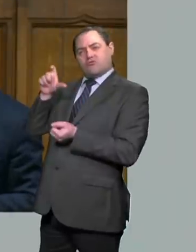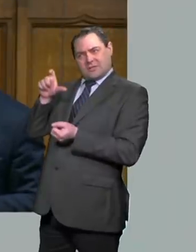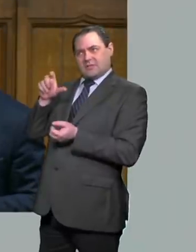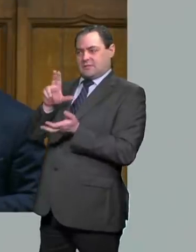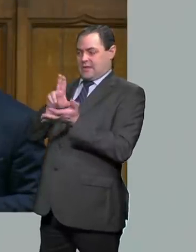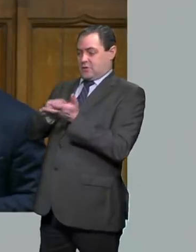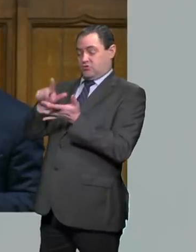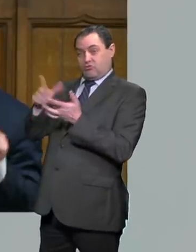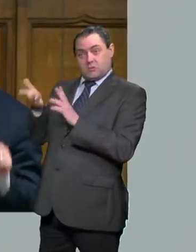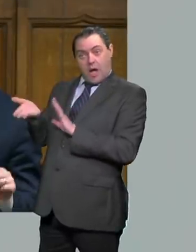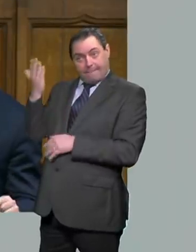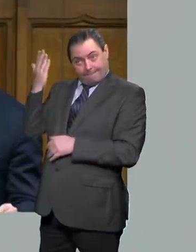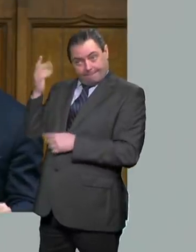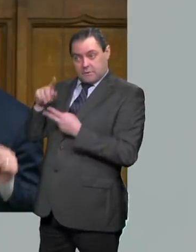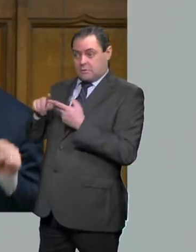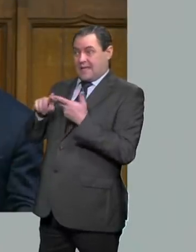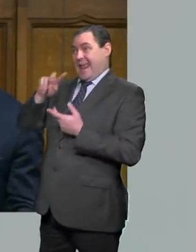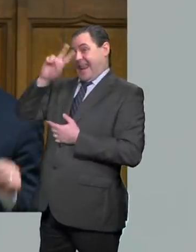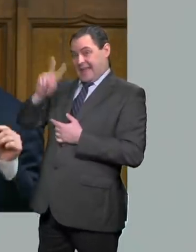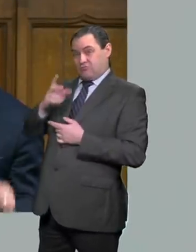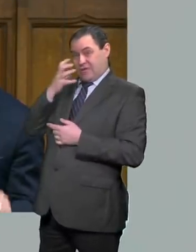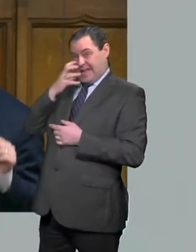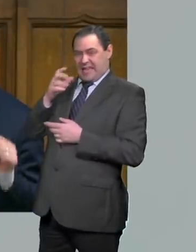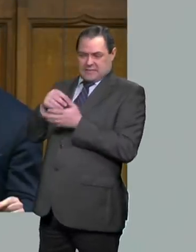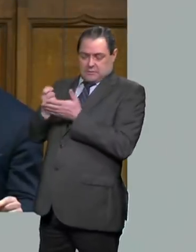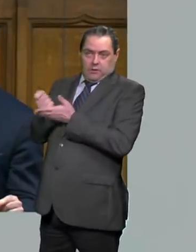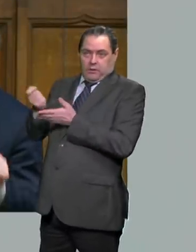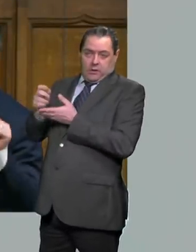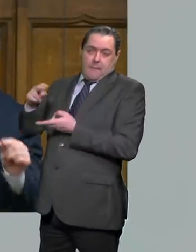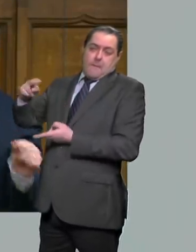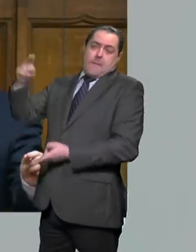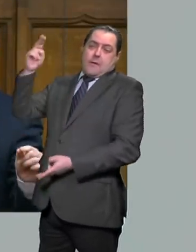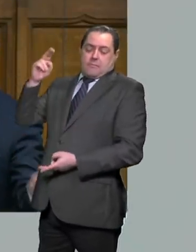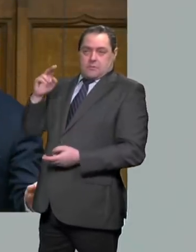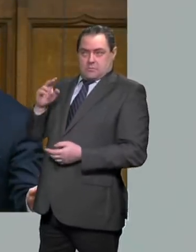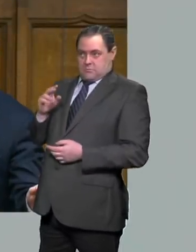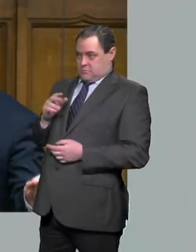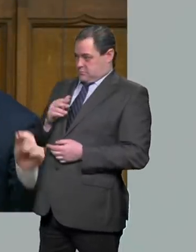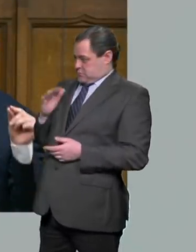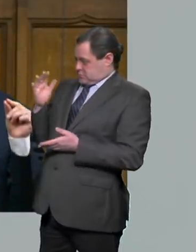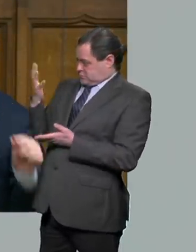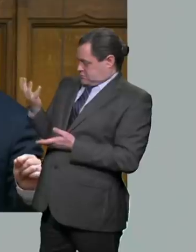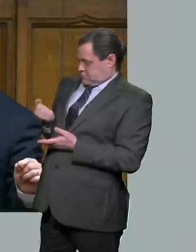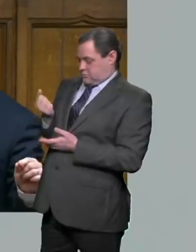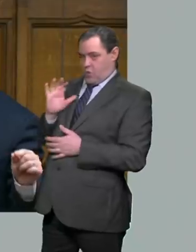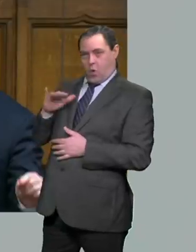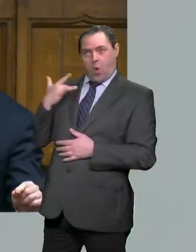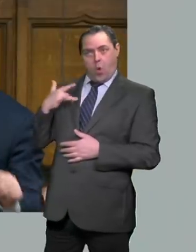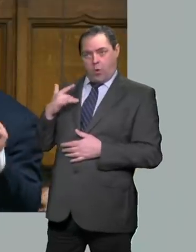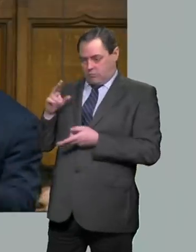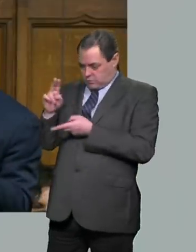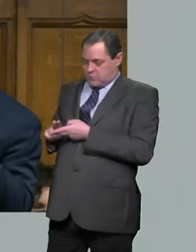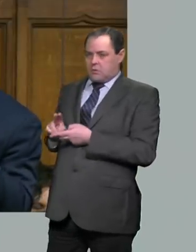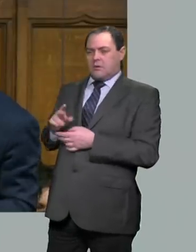up by this government, and their energy bills are going through the roof. He's very fond of telling us that we're all in this